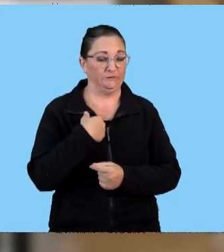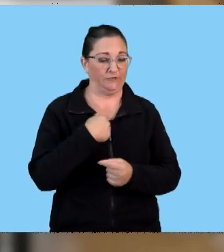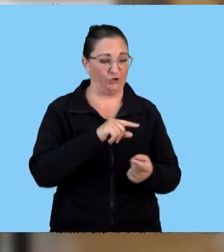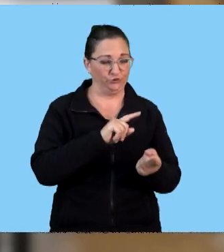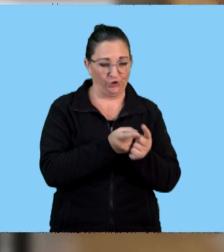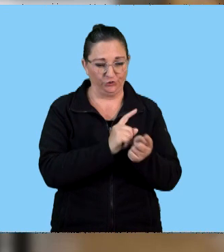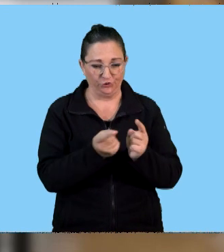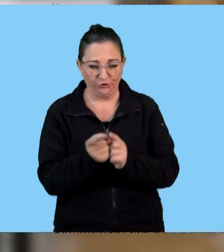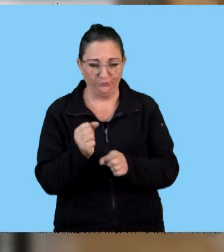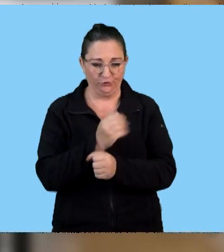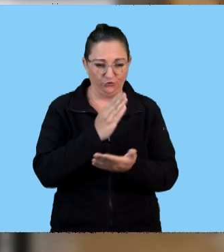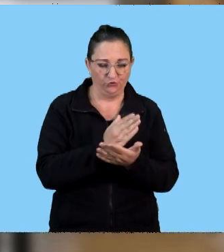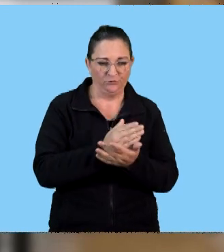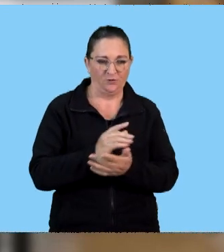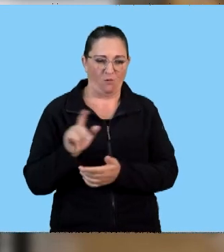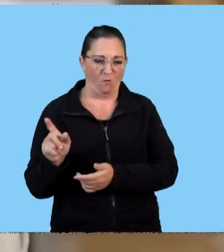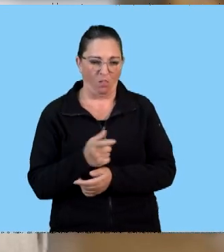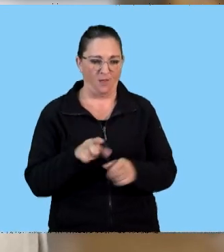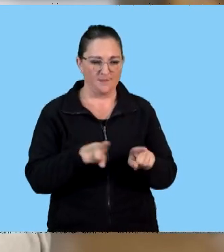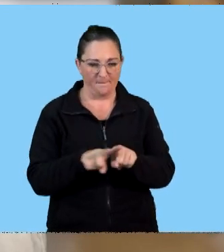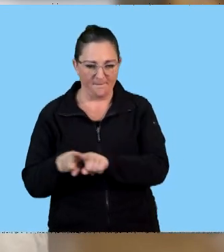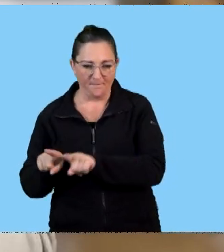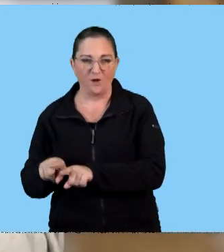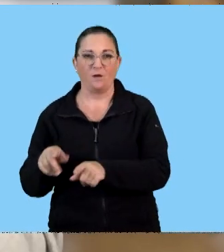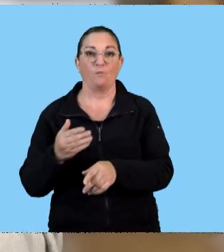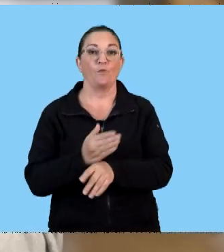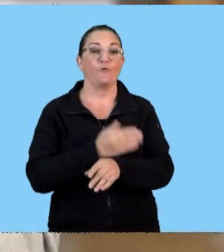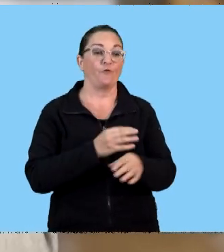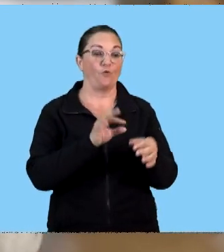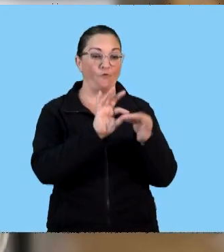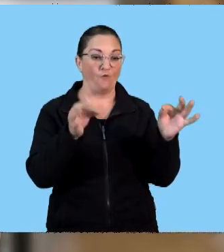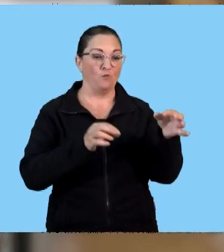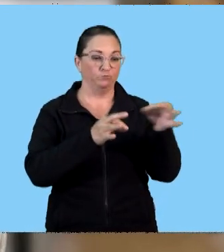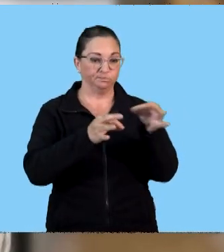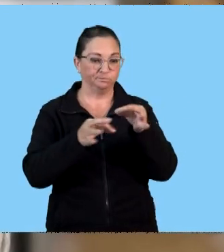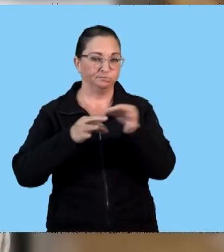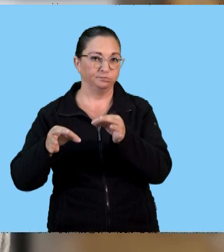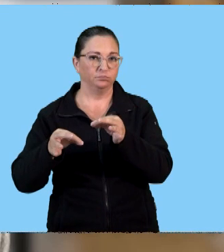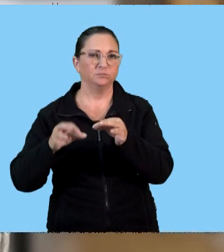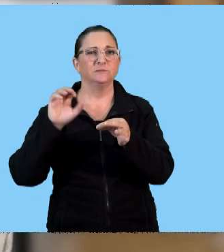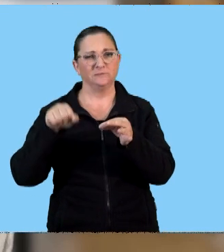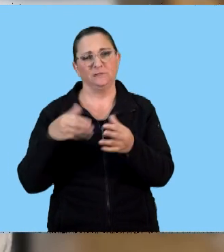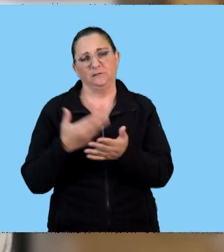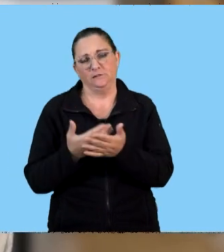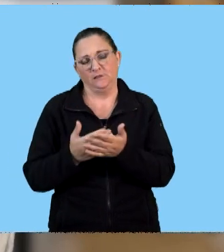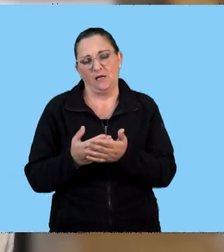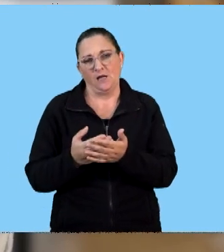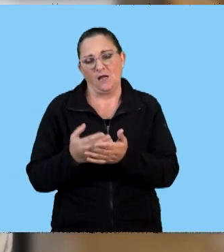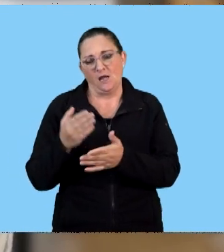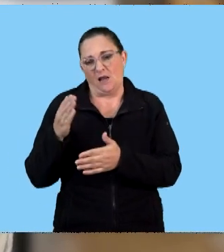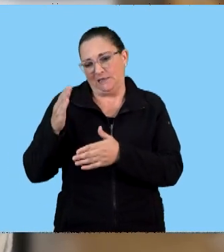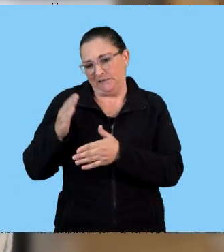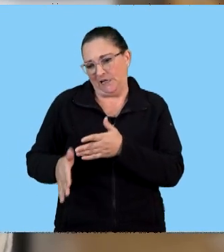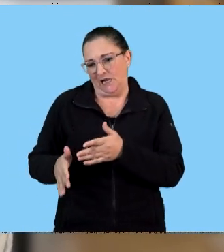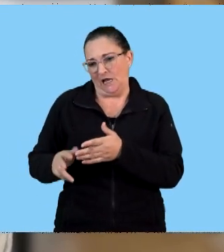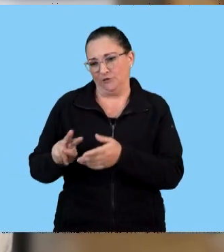sure my units are the same before I substituted into my formula. Of course, you can convert at the end when you do some